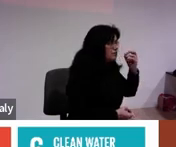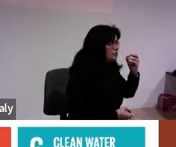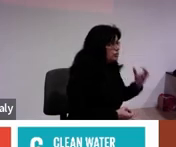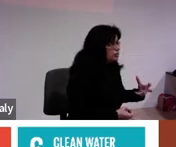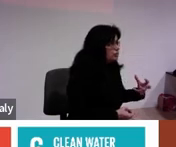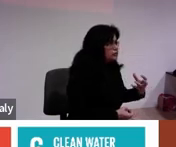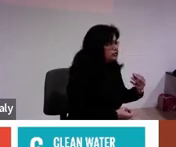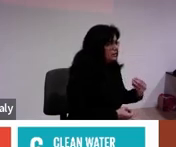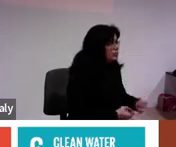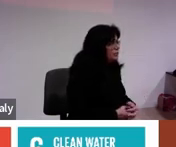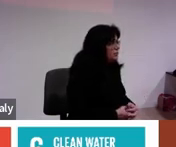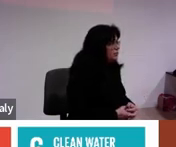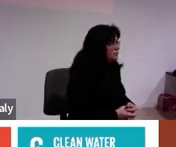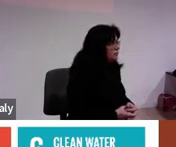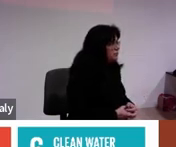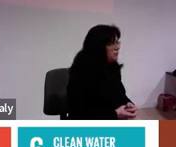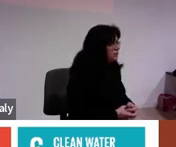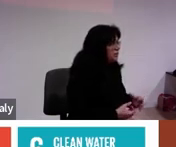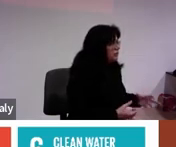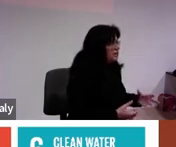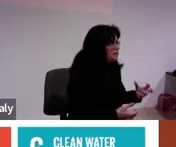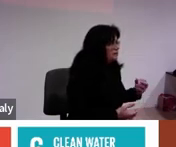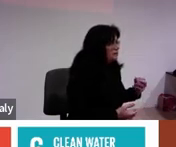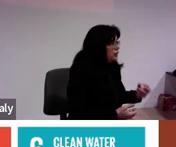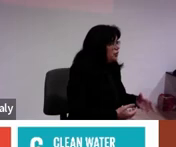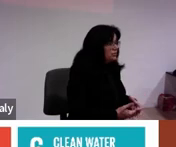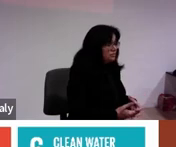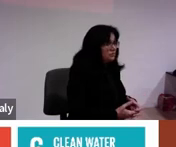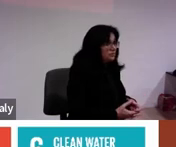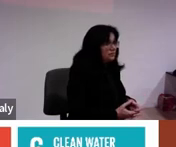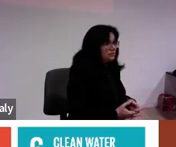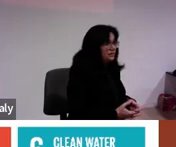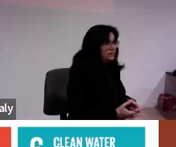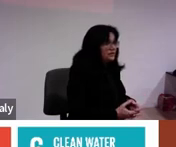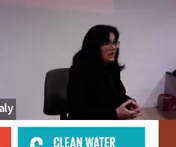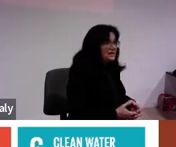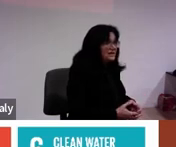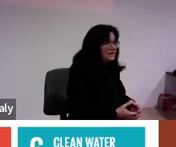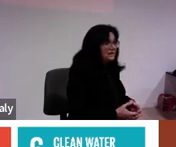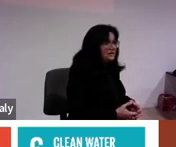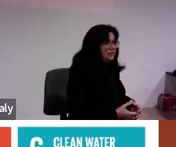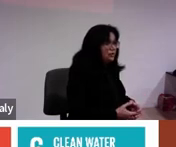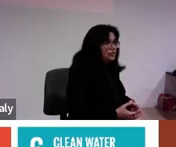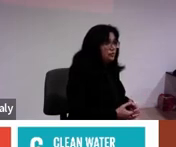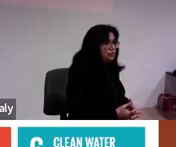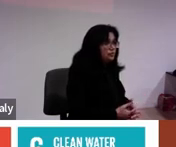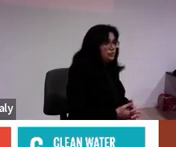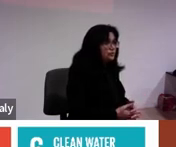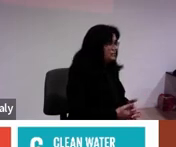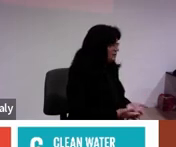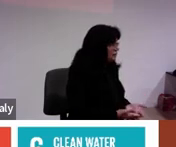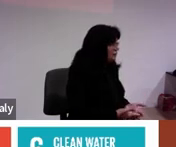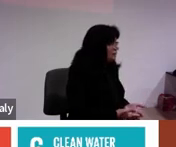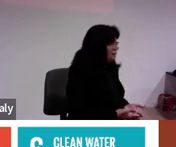There are laws and protocols around not taking